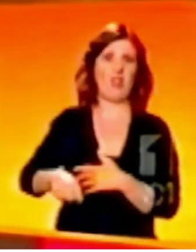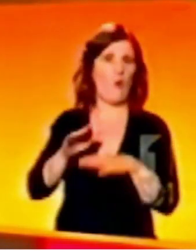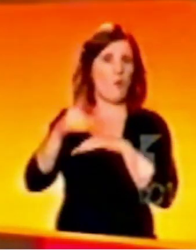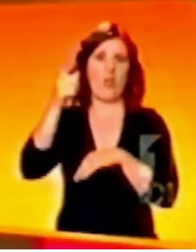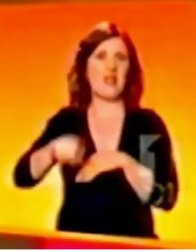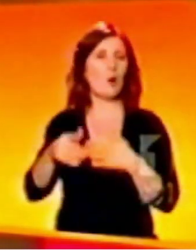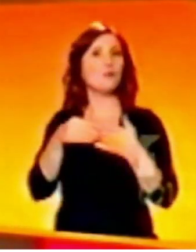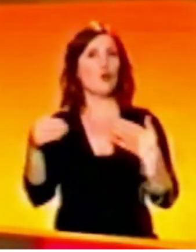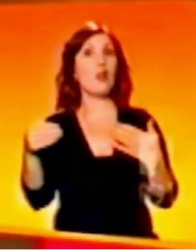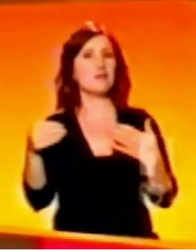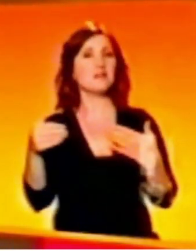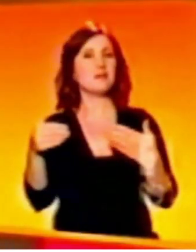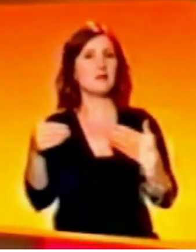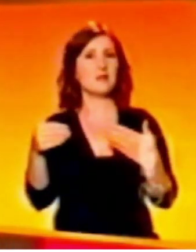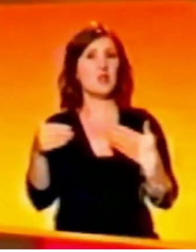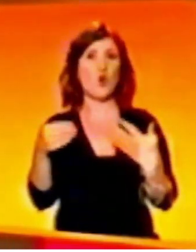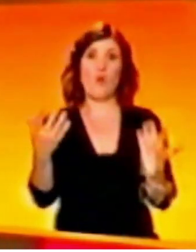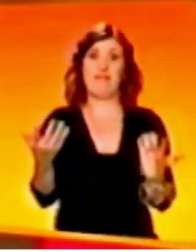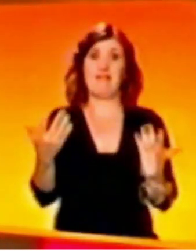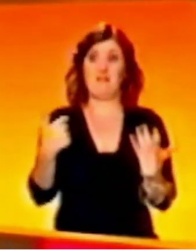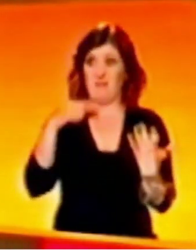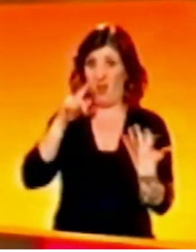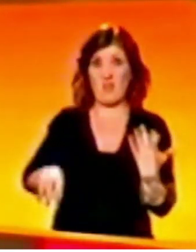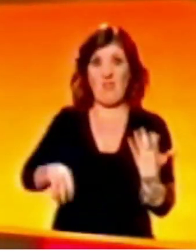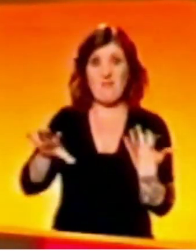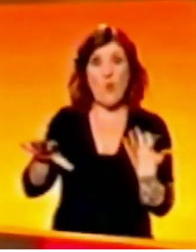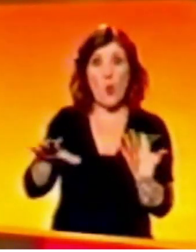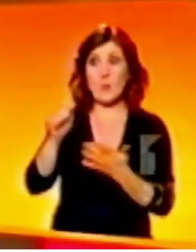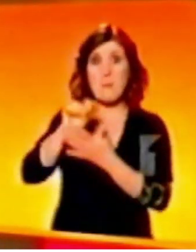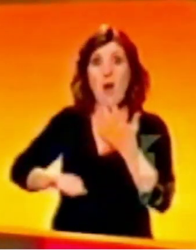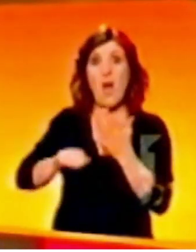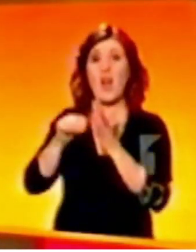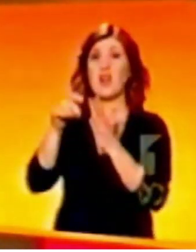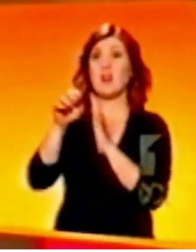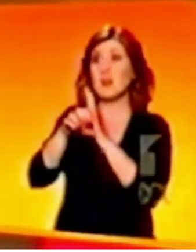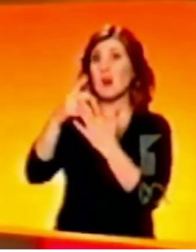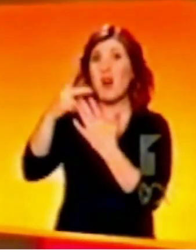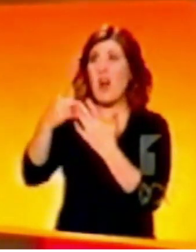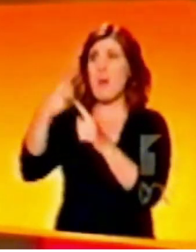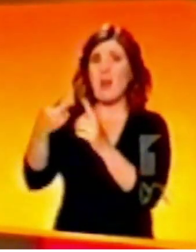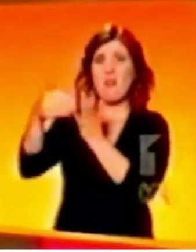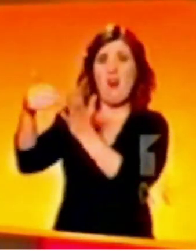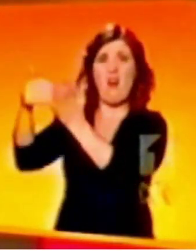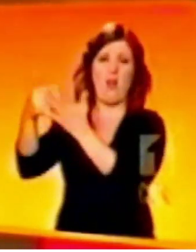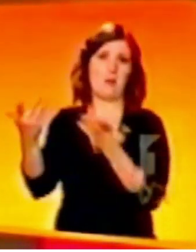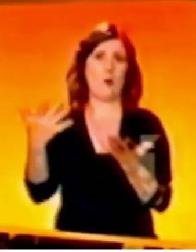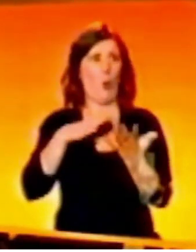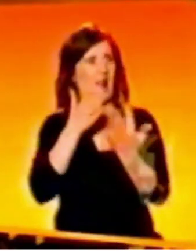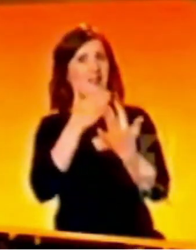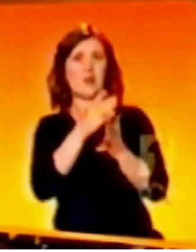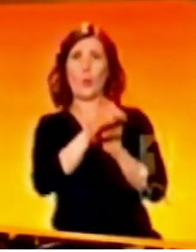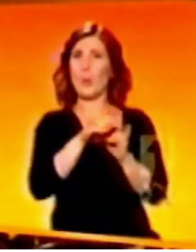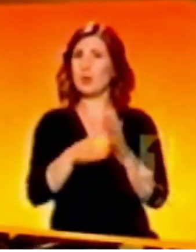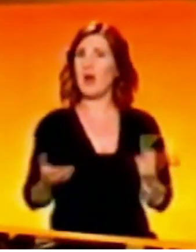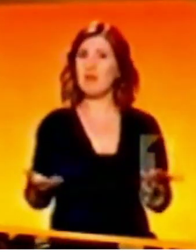dollars. And when you can't even afford that, that's not necessarily a good thing, and not be able to access a computer in this day and age. Well, it's all part of